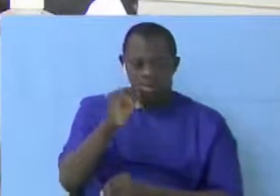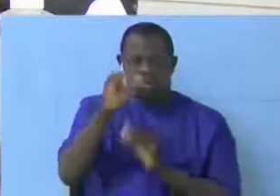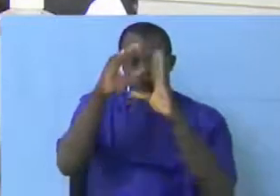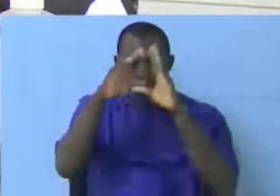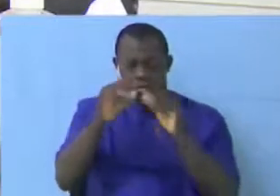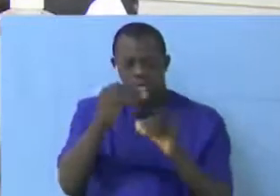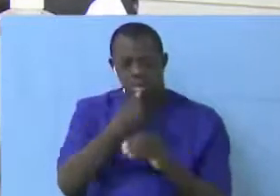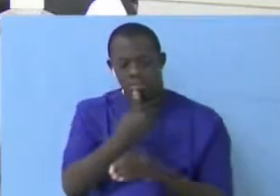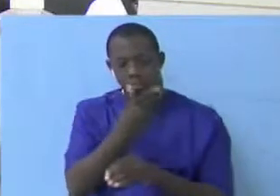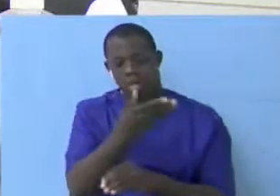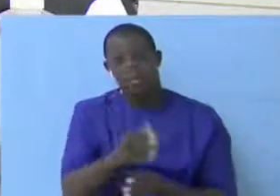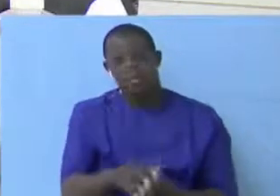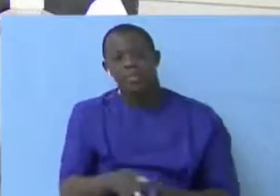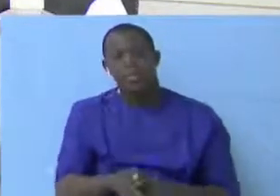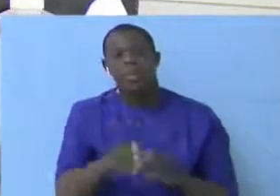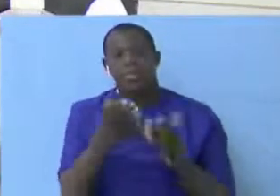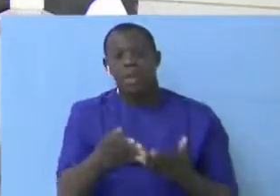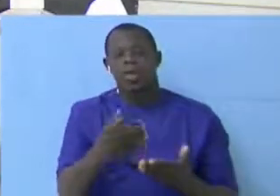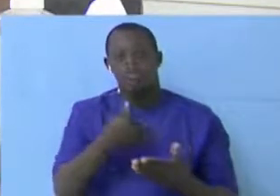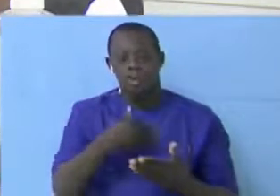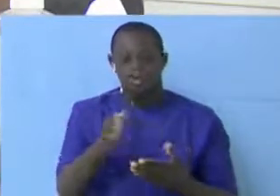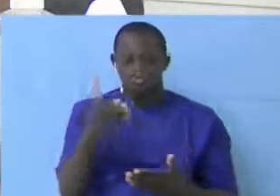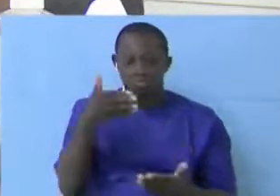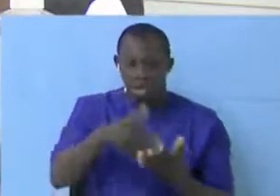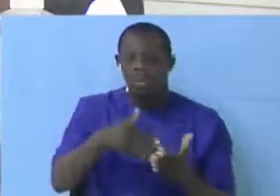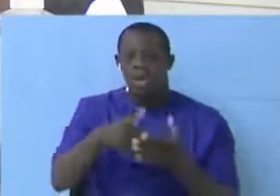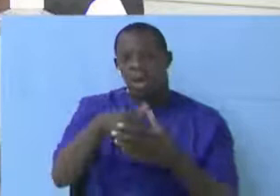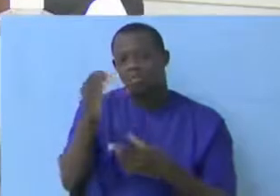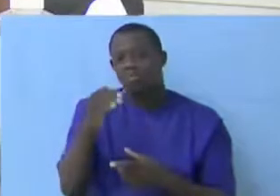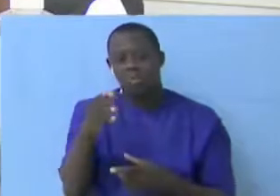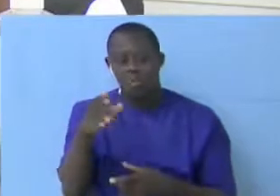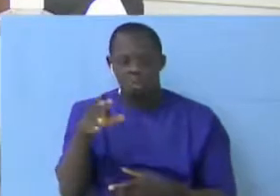And then I came out and went to the charge office.